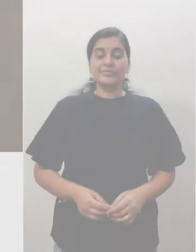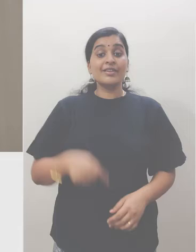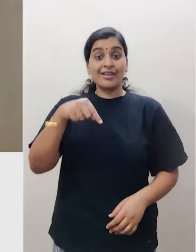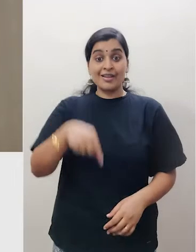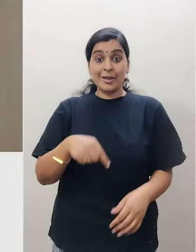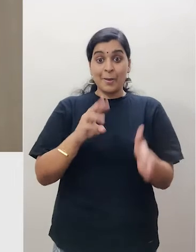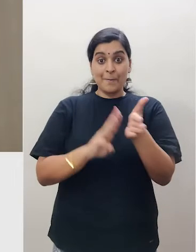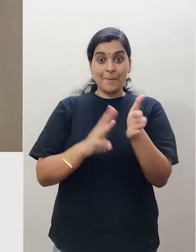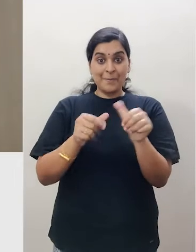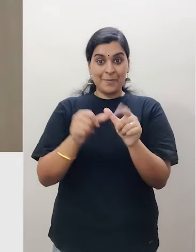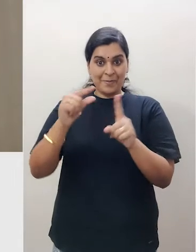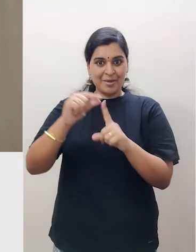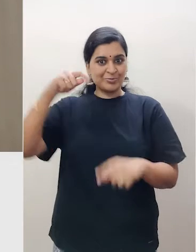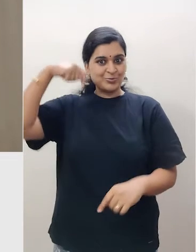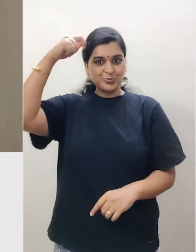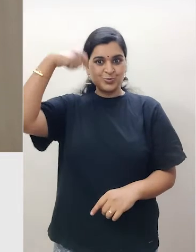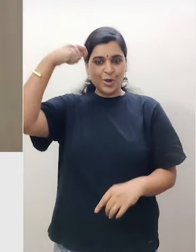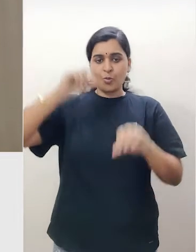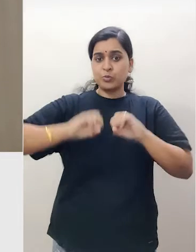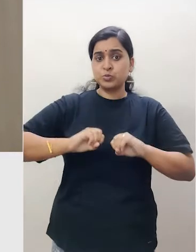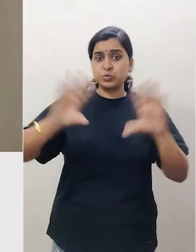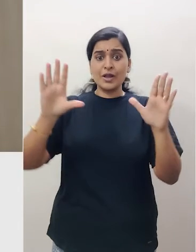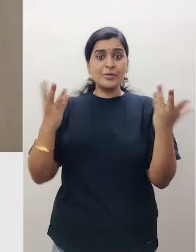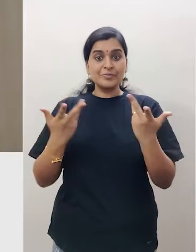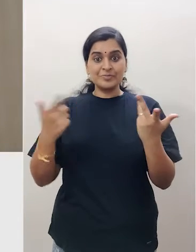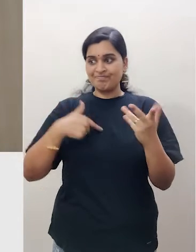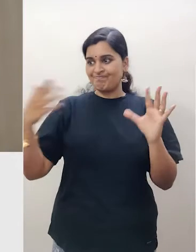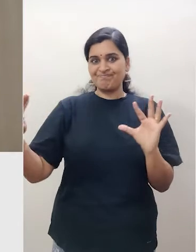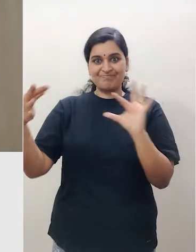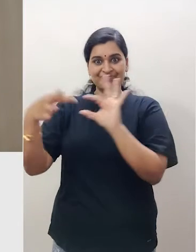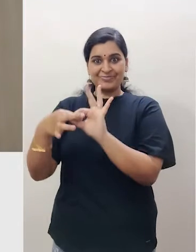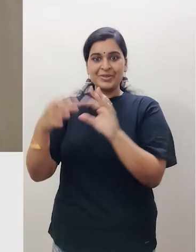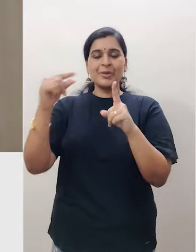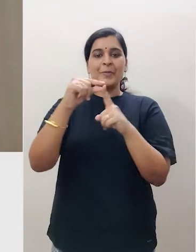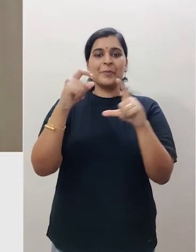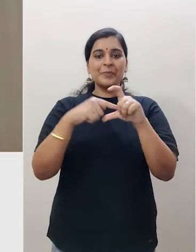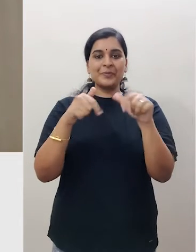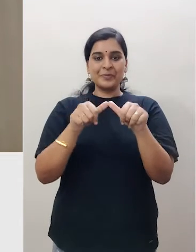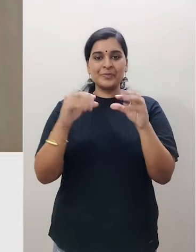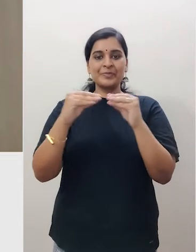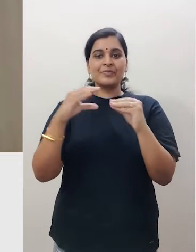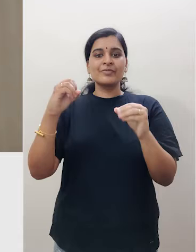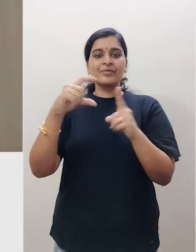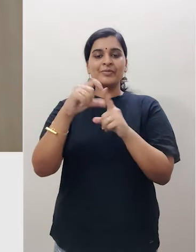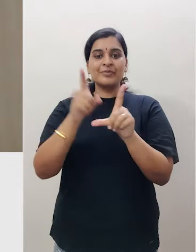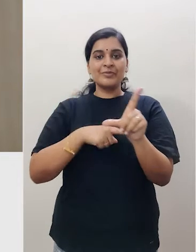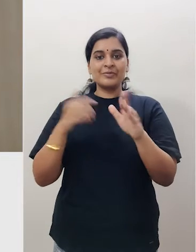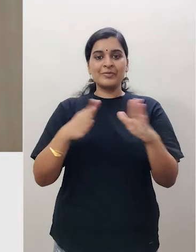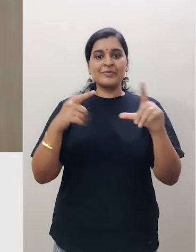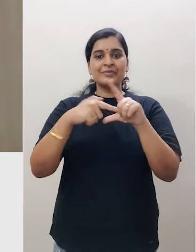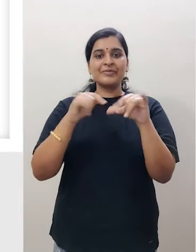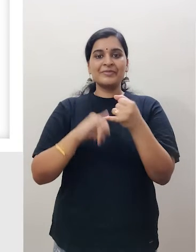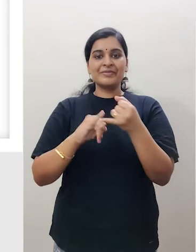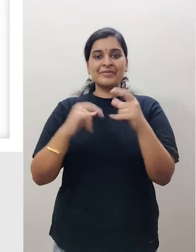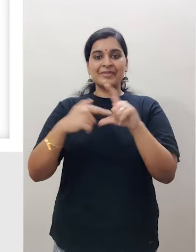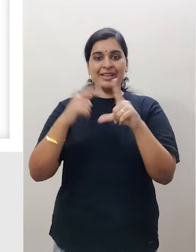In this episode of Museums Without Borders, we partner with the Peabody Essex Museum. Join us in this